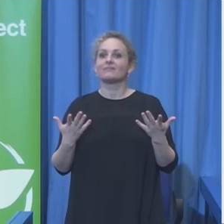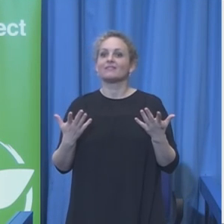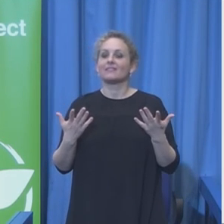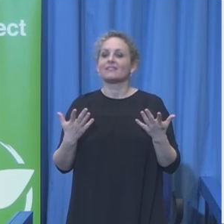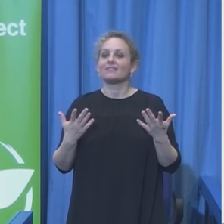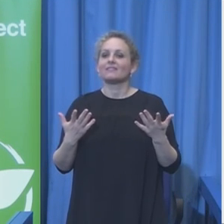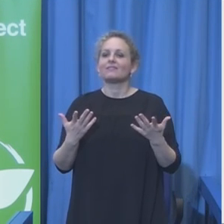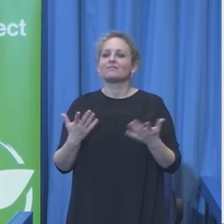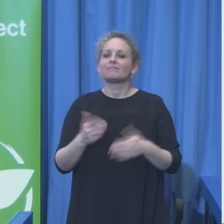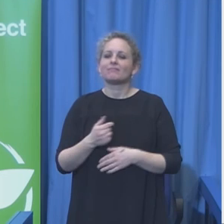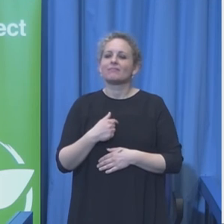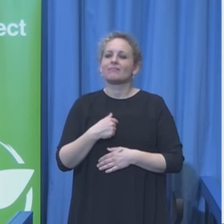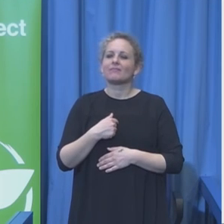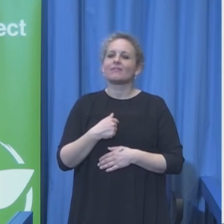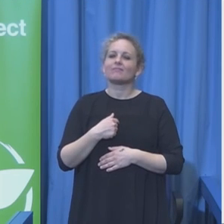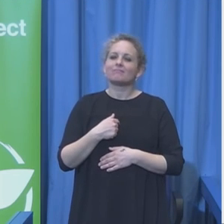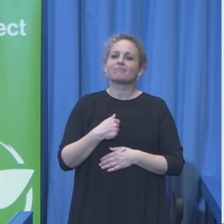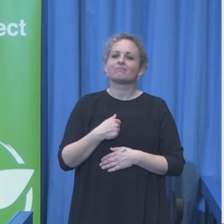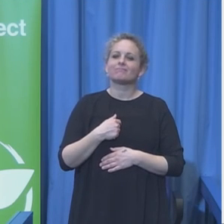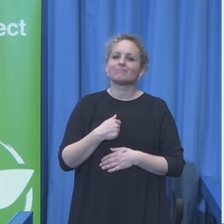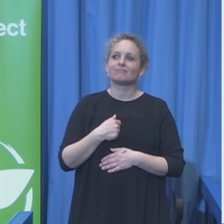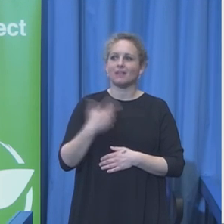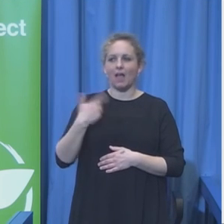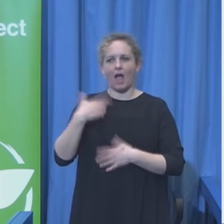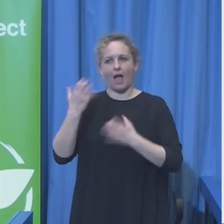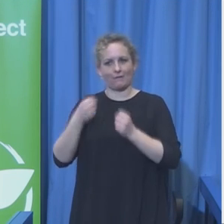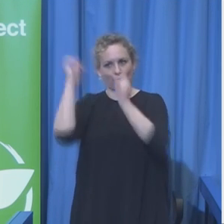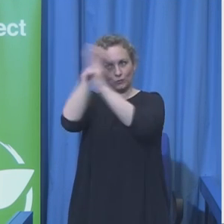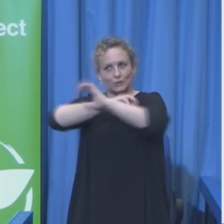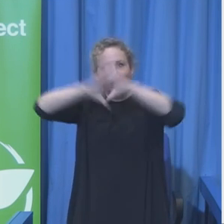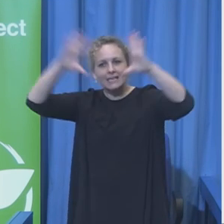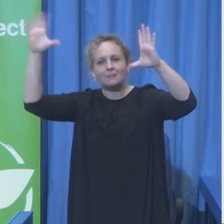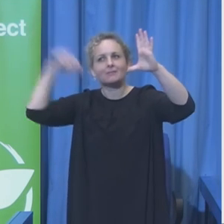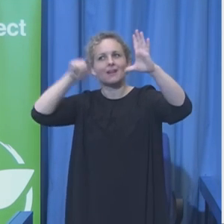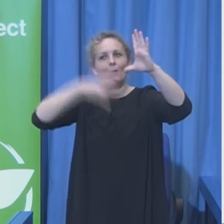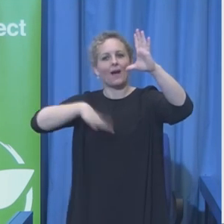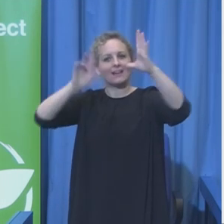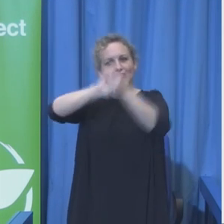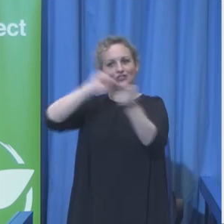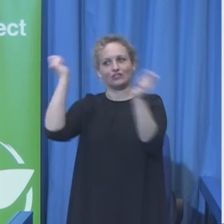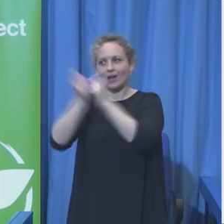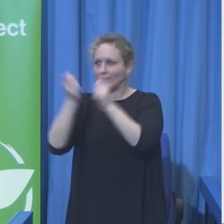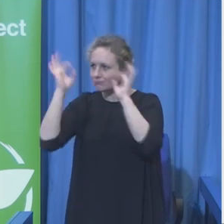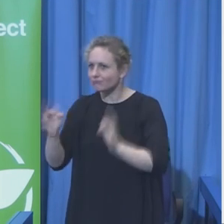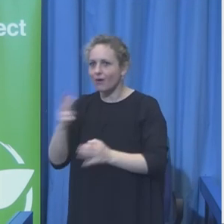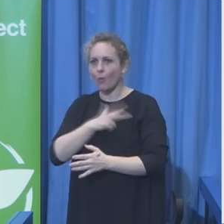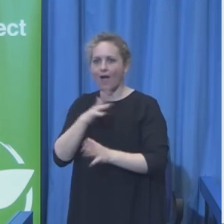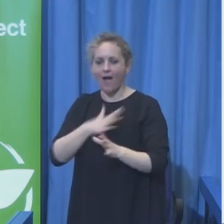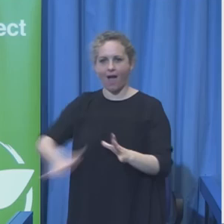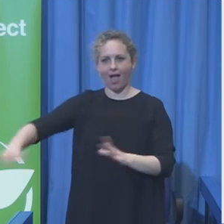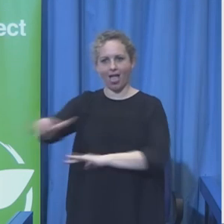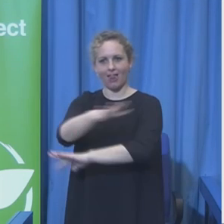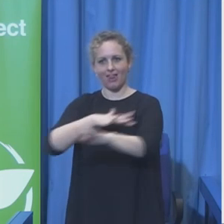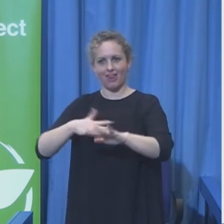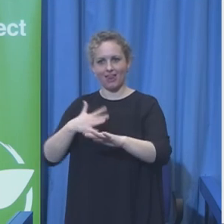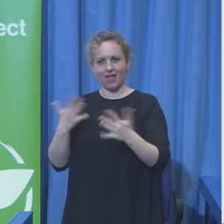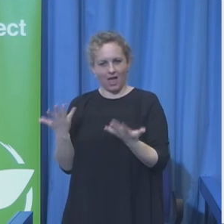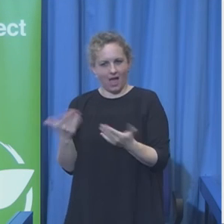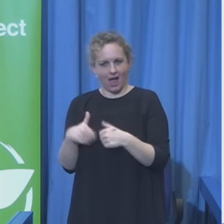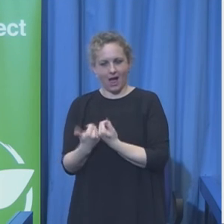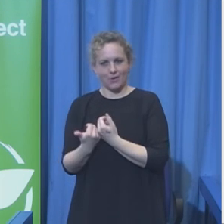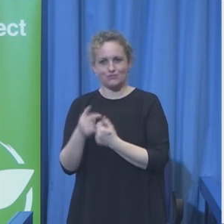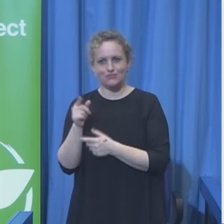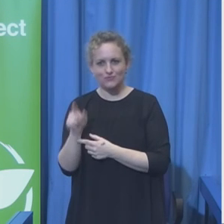become reality, illusions don't. Fairy tales, though, can also keep transmitting and transferring